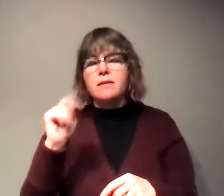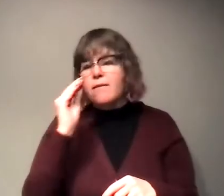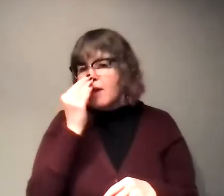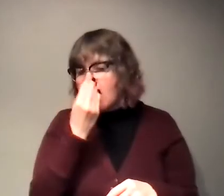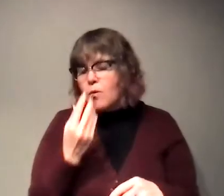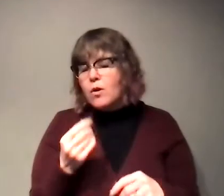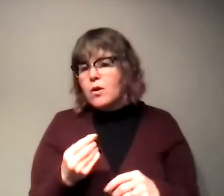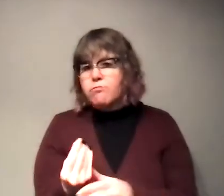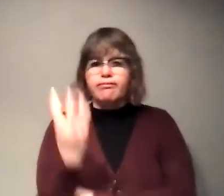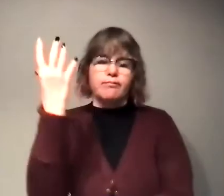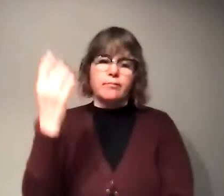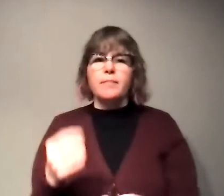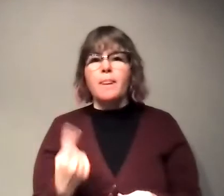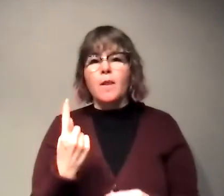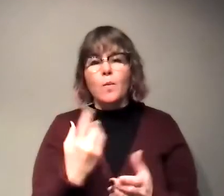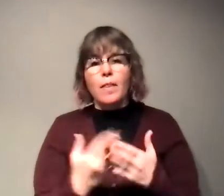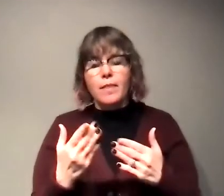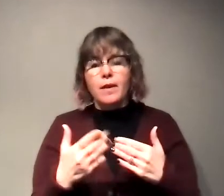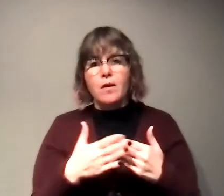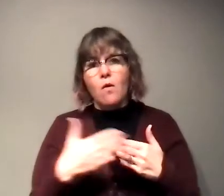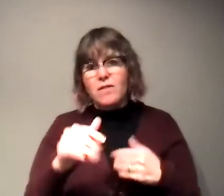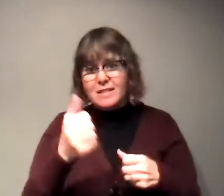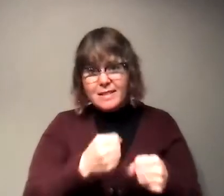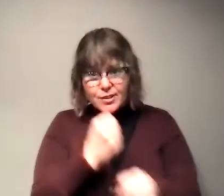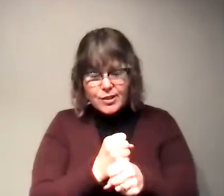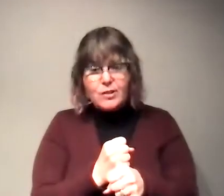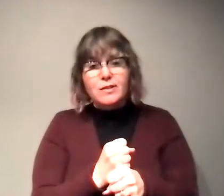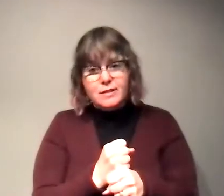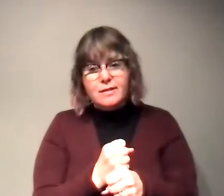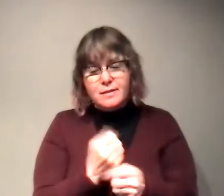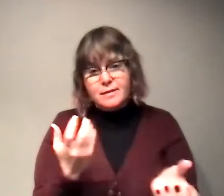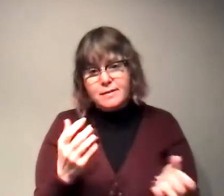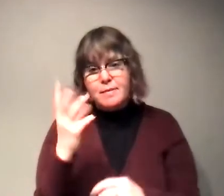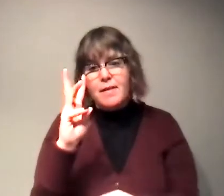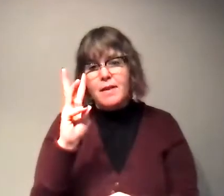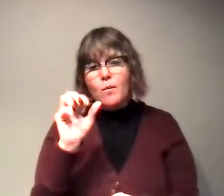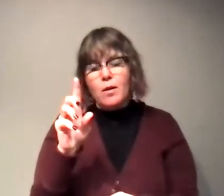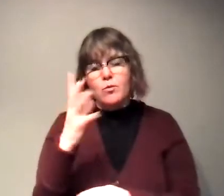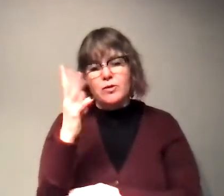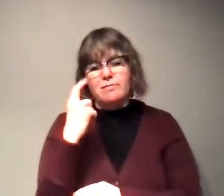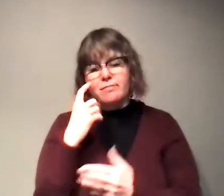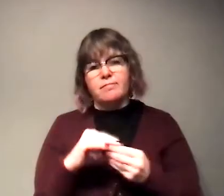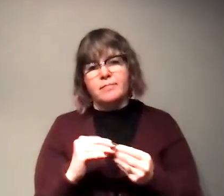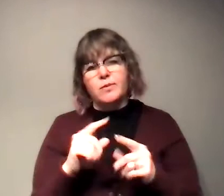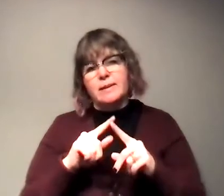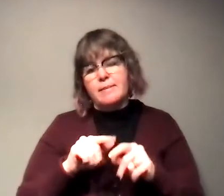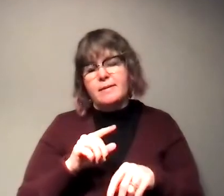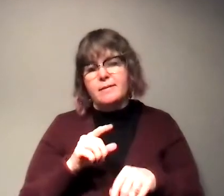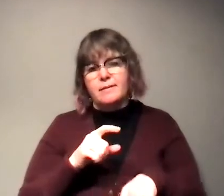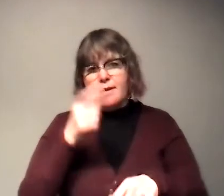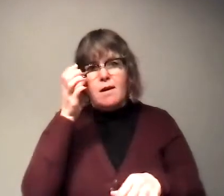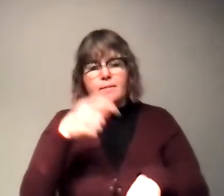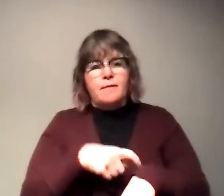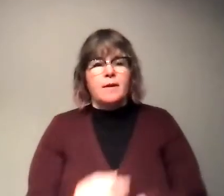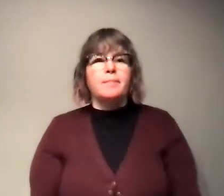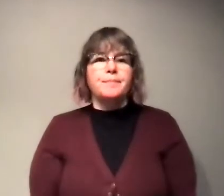want something to grow quickly over 10 years, then you would think about willow trees or something like that. Awesome. We've got a